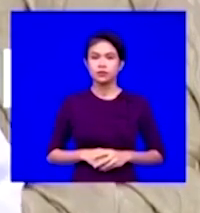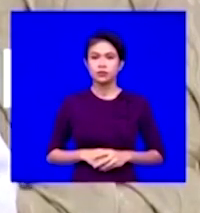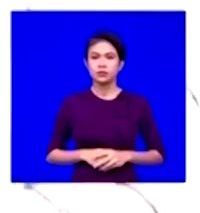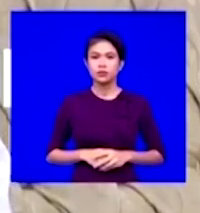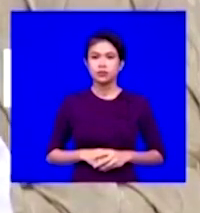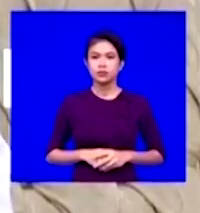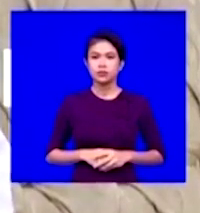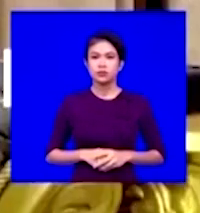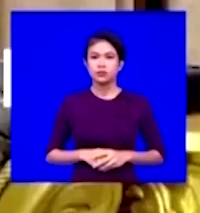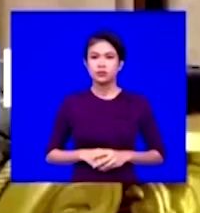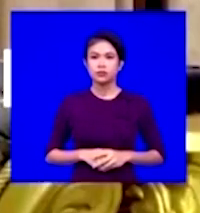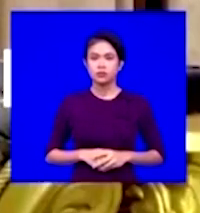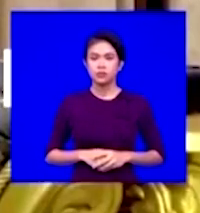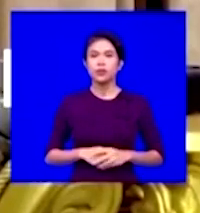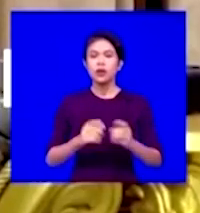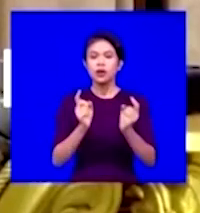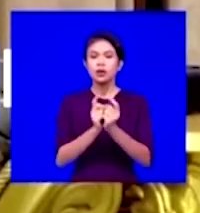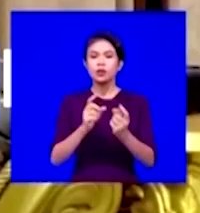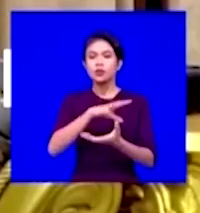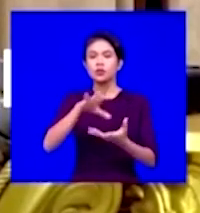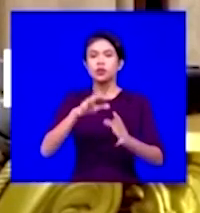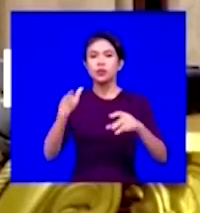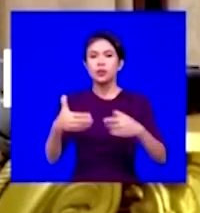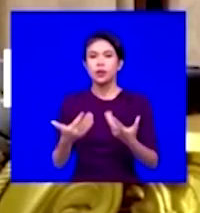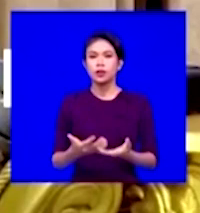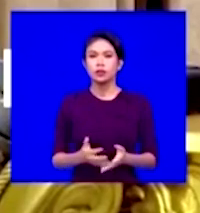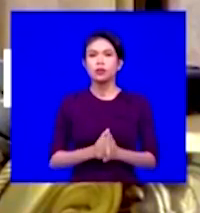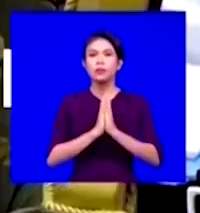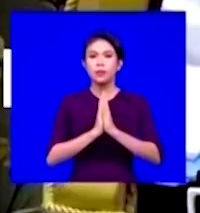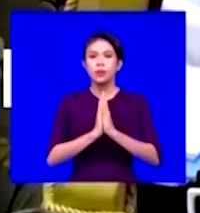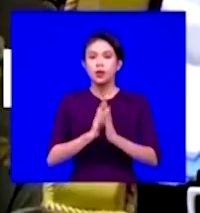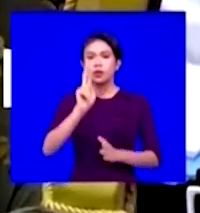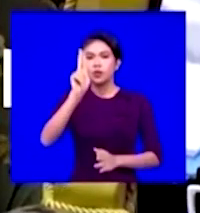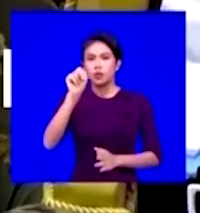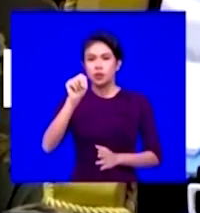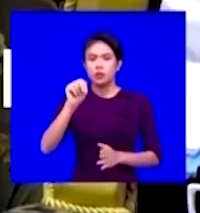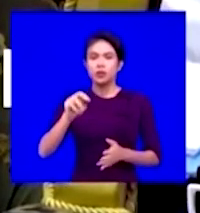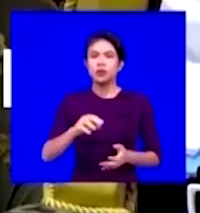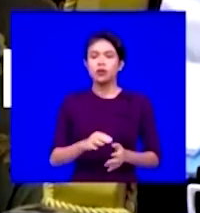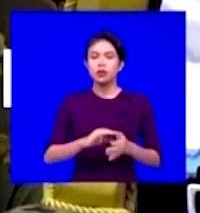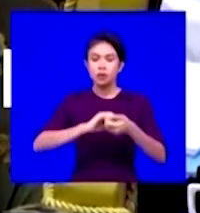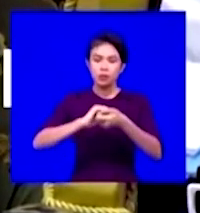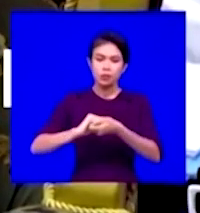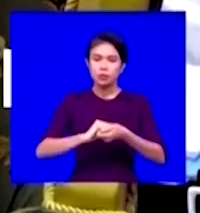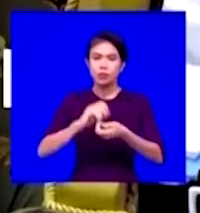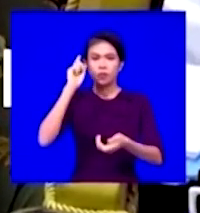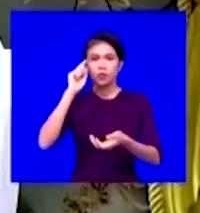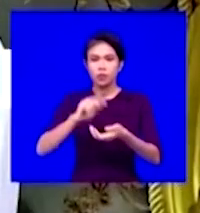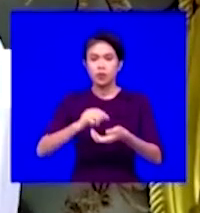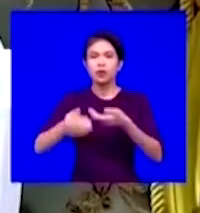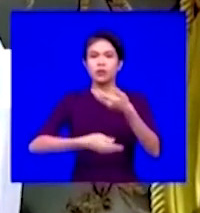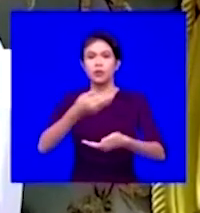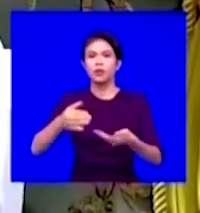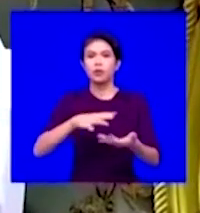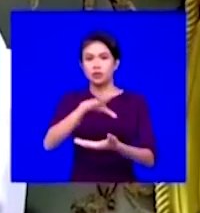United Nations said Hazer had directly urged the junta to impose a moratorium on all future executions. Myanmar's military leadership last